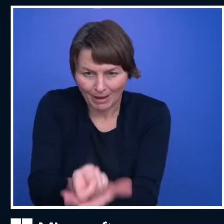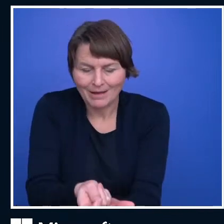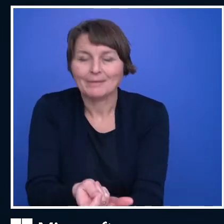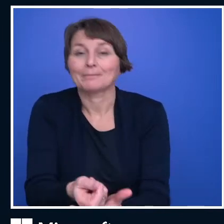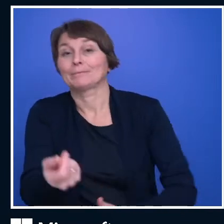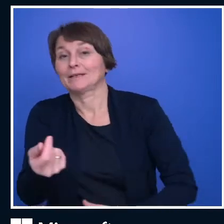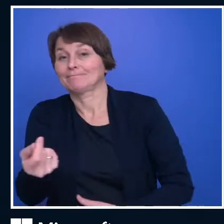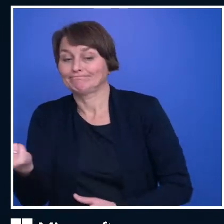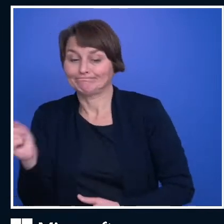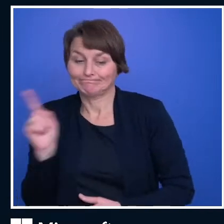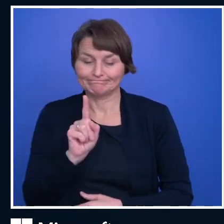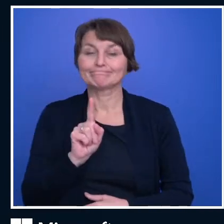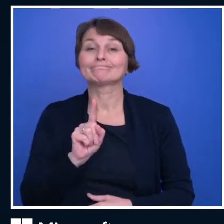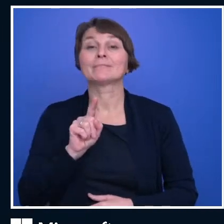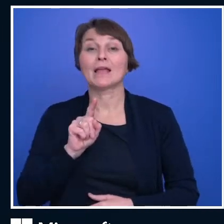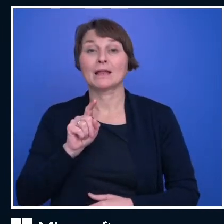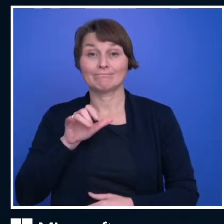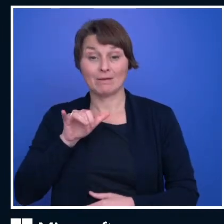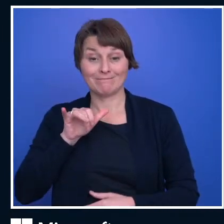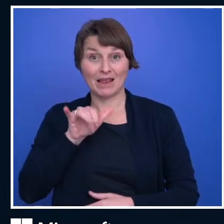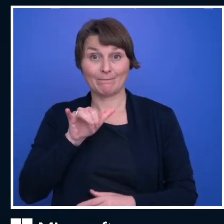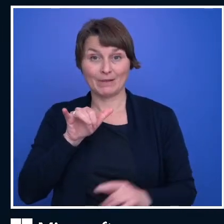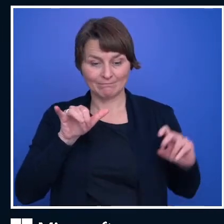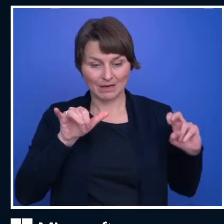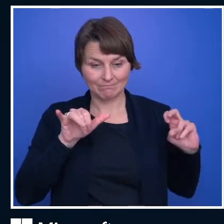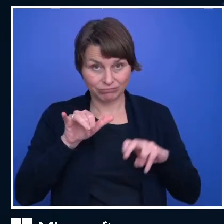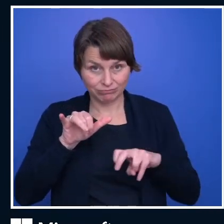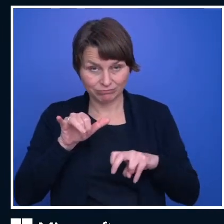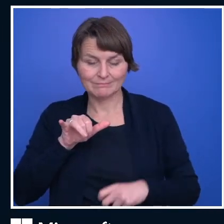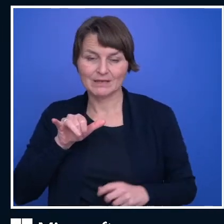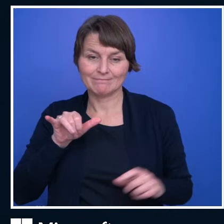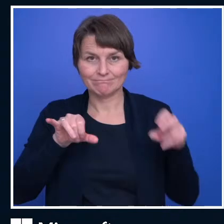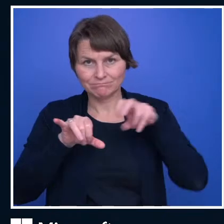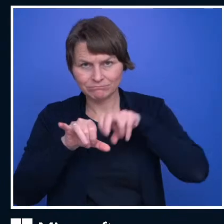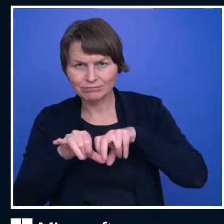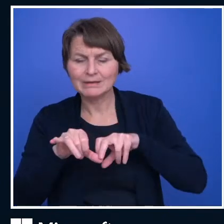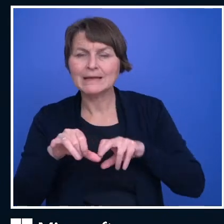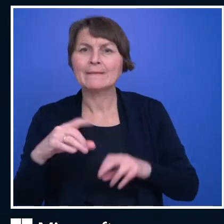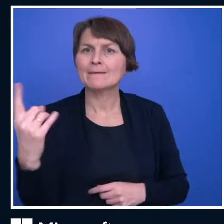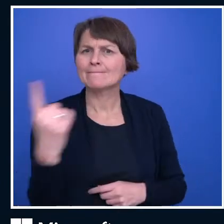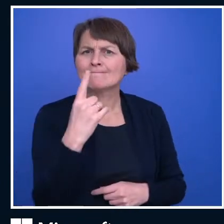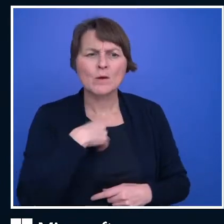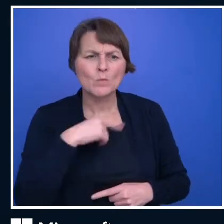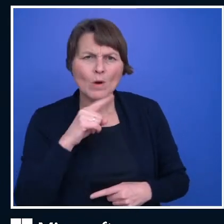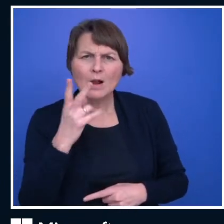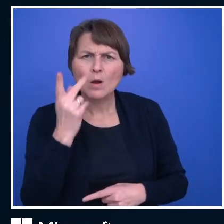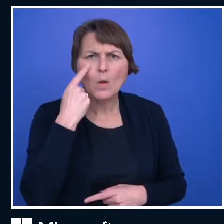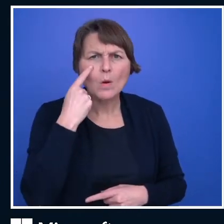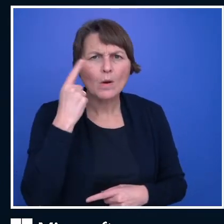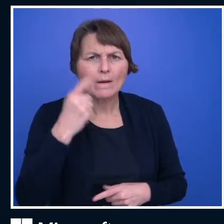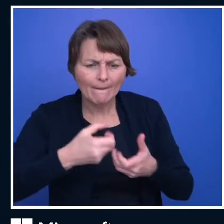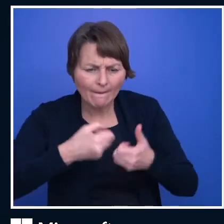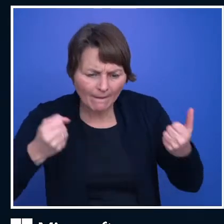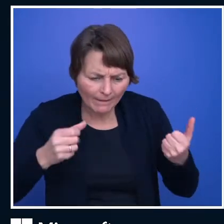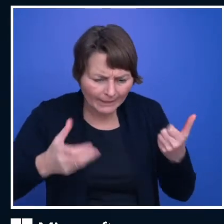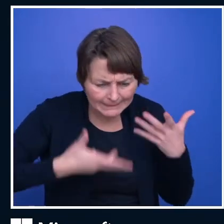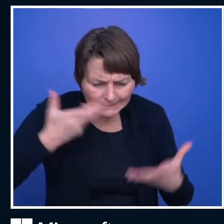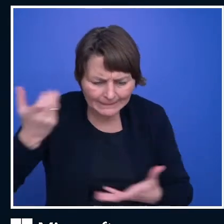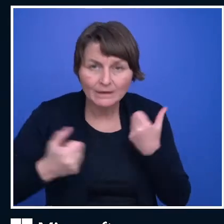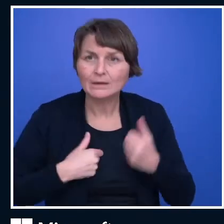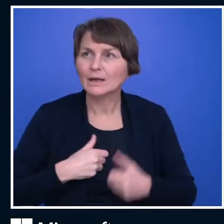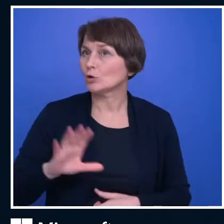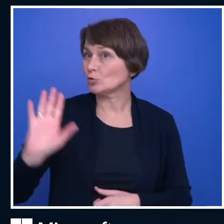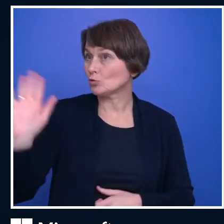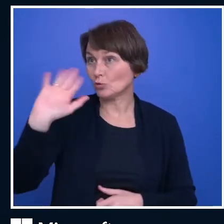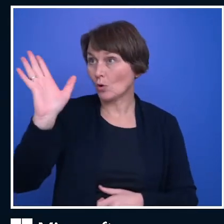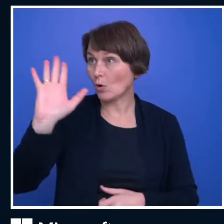And they said, "We would like to look through your luggage," when I was paying. And I said, "No, you won't, because you have not seen